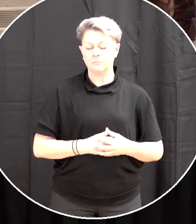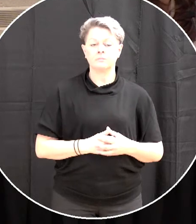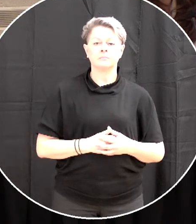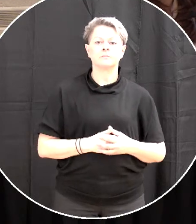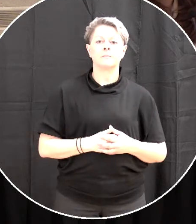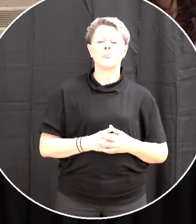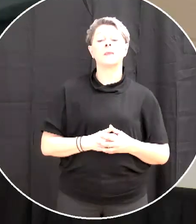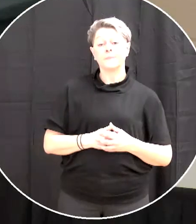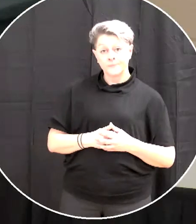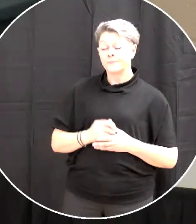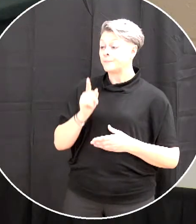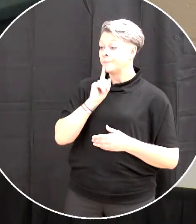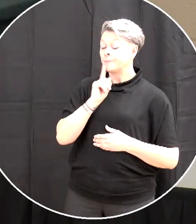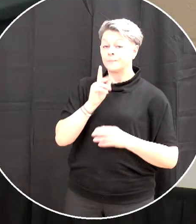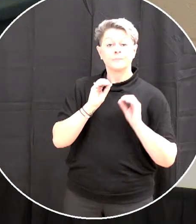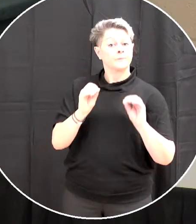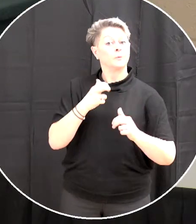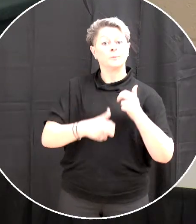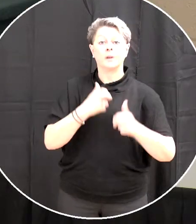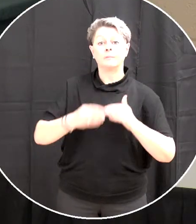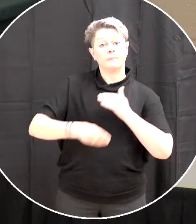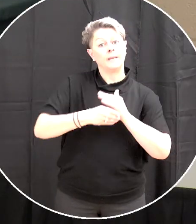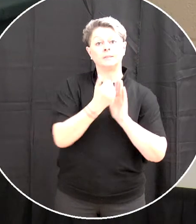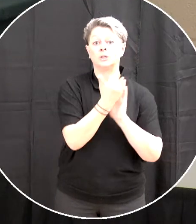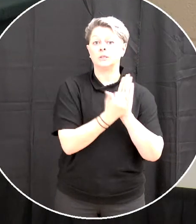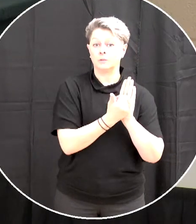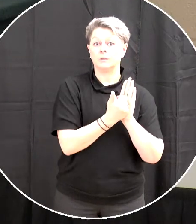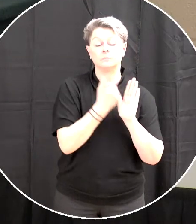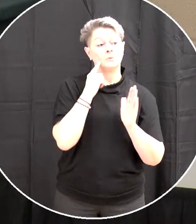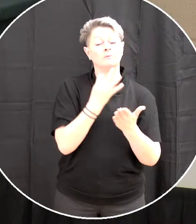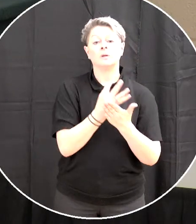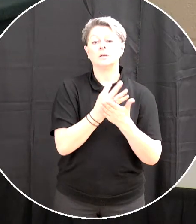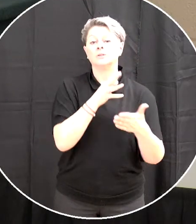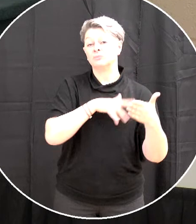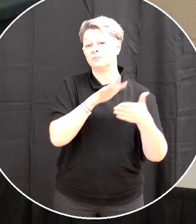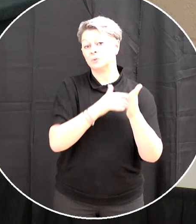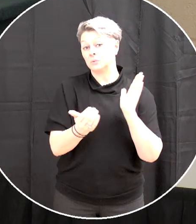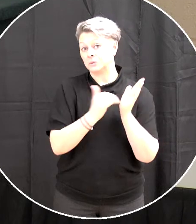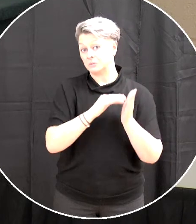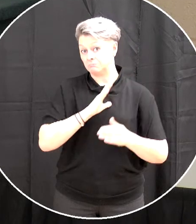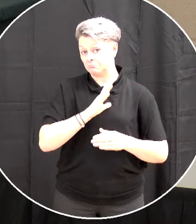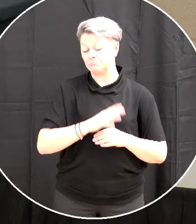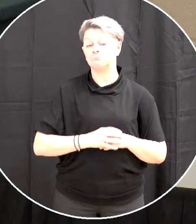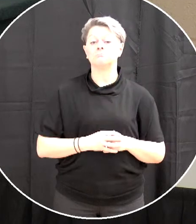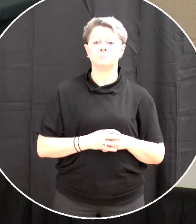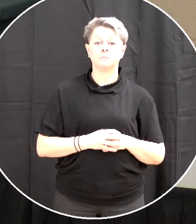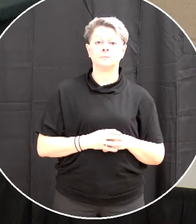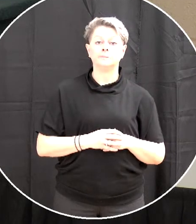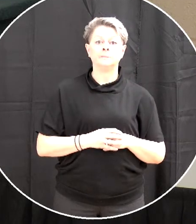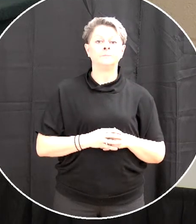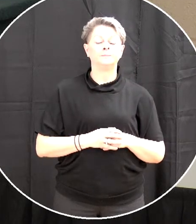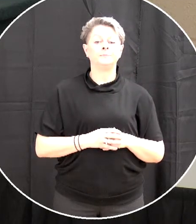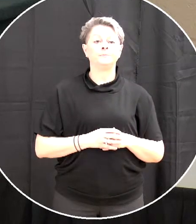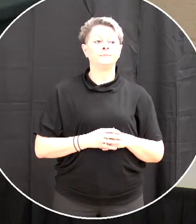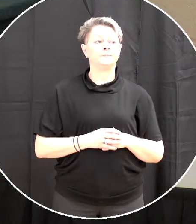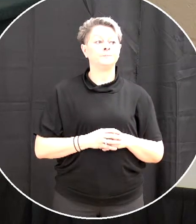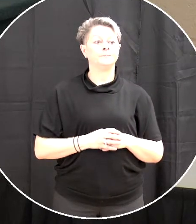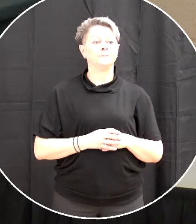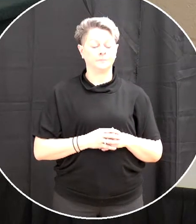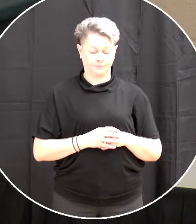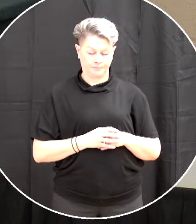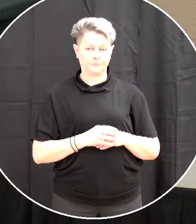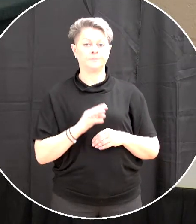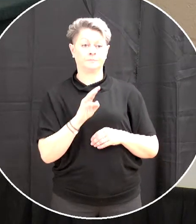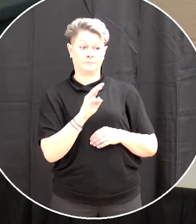Yep, there's no problem with putting it on the agenda of the Finance Committee for review again. Yeah, Mr. Chair, we'll have that on the next agenda